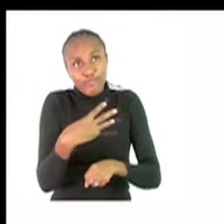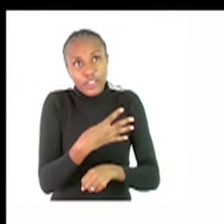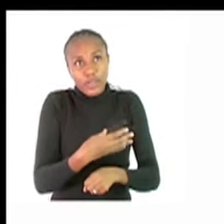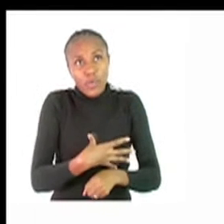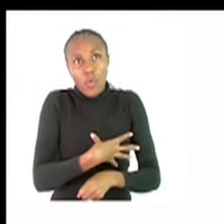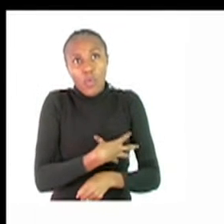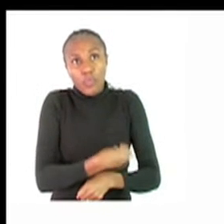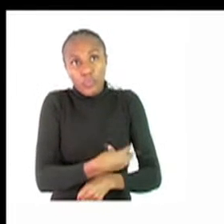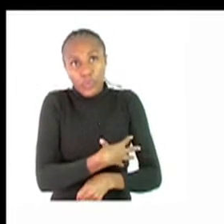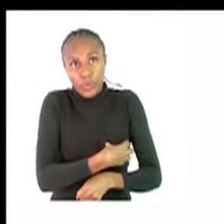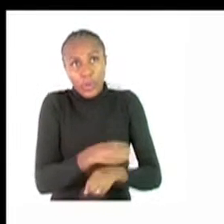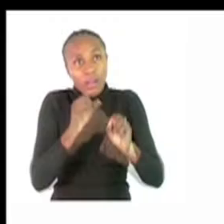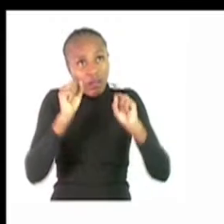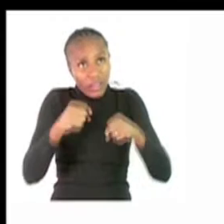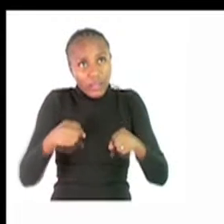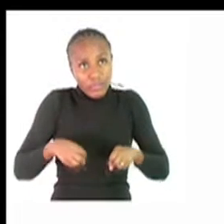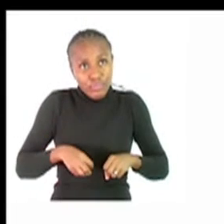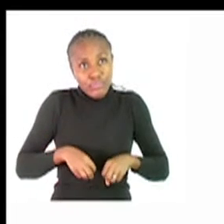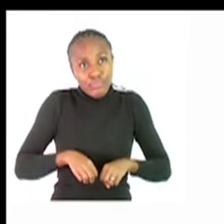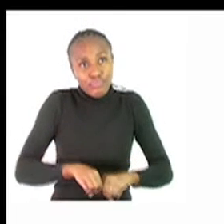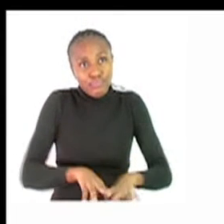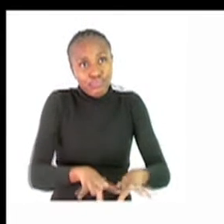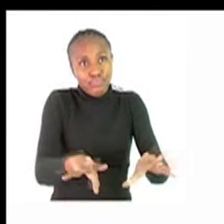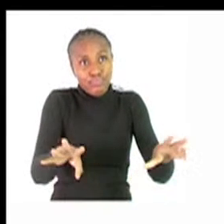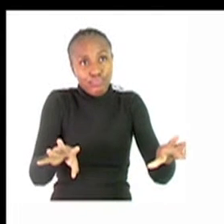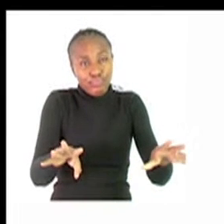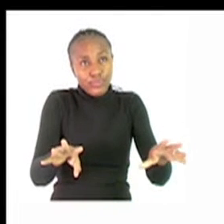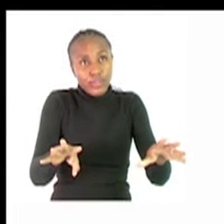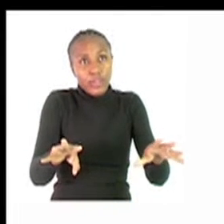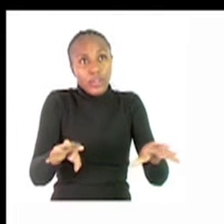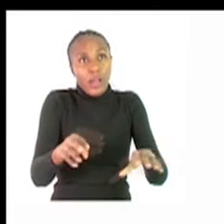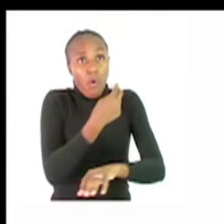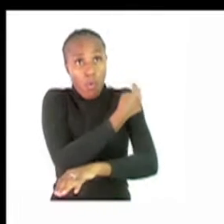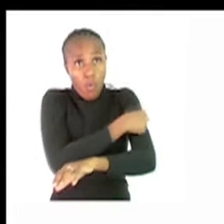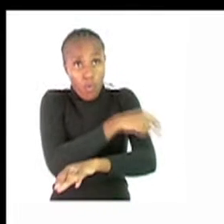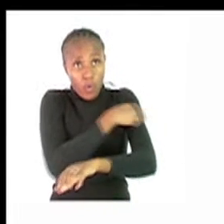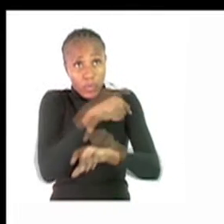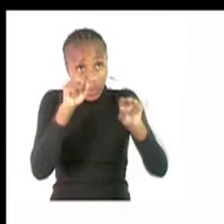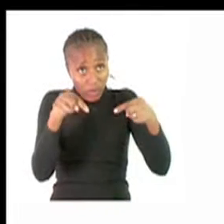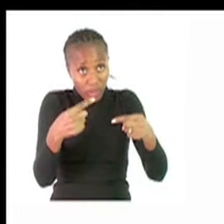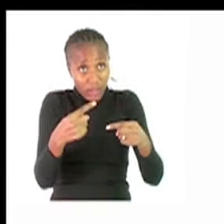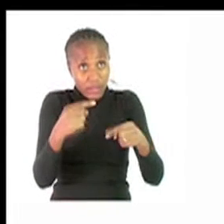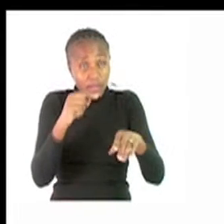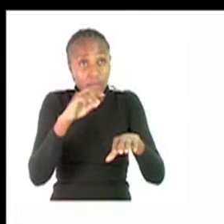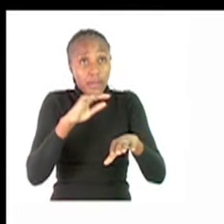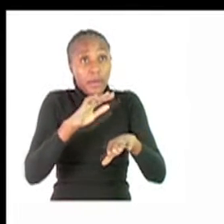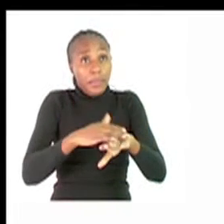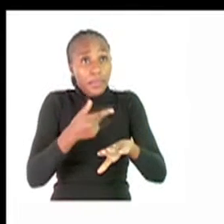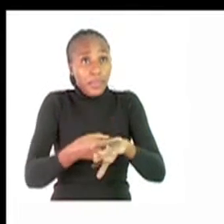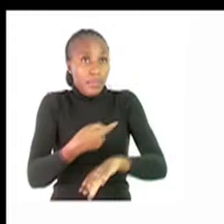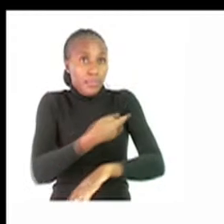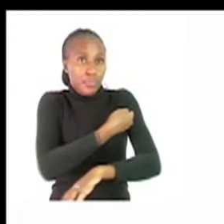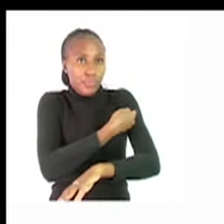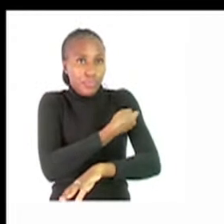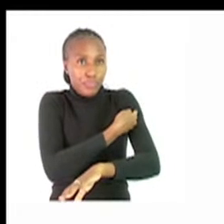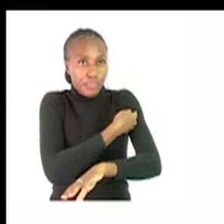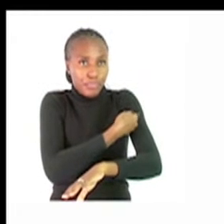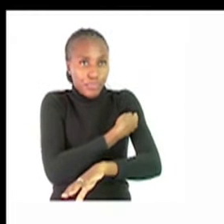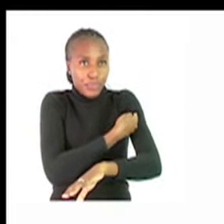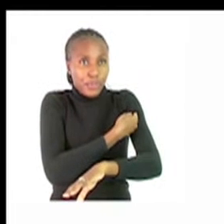breastfeeding. Non-sterile instruments. How is HIV/AIDS not